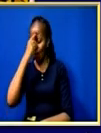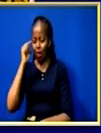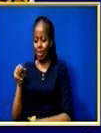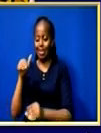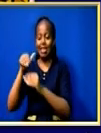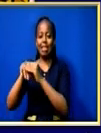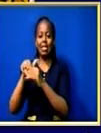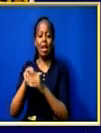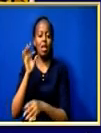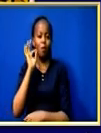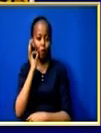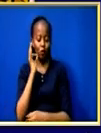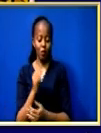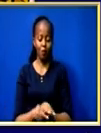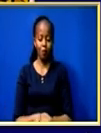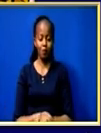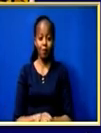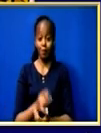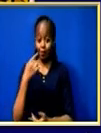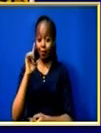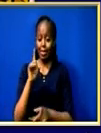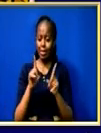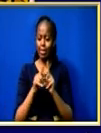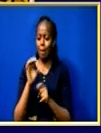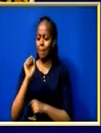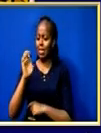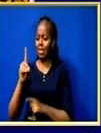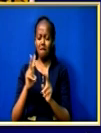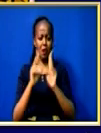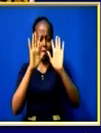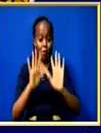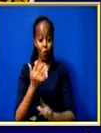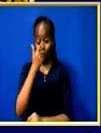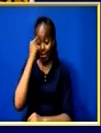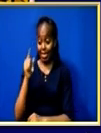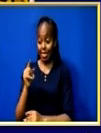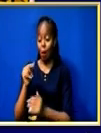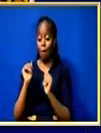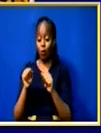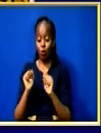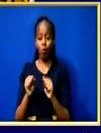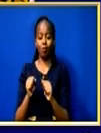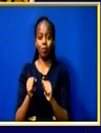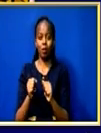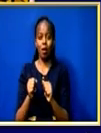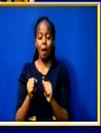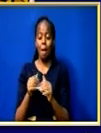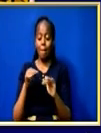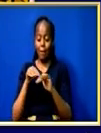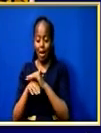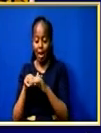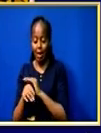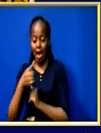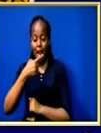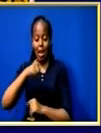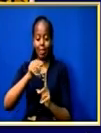where? Inside. Right? And the seed is very important also. True, because the seed is what is going to get, we're going to plant for And us to